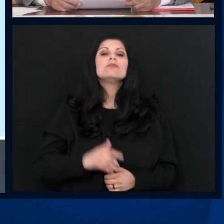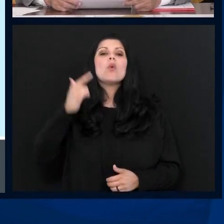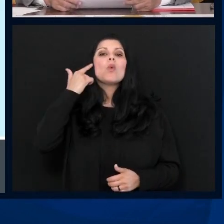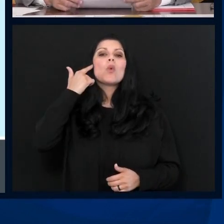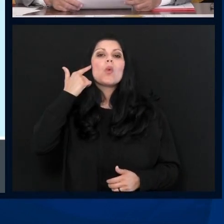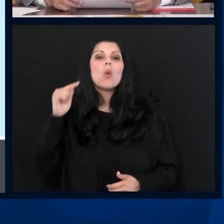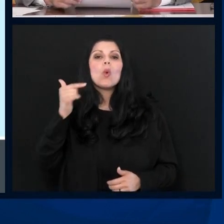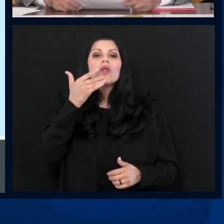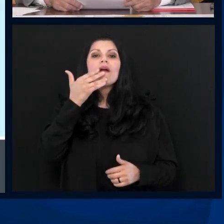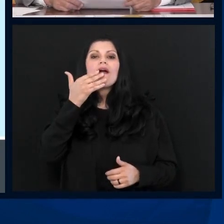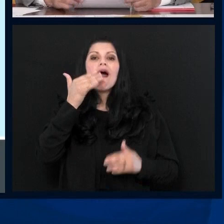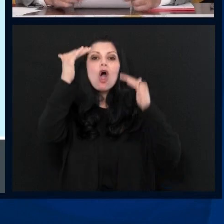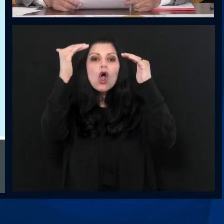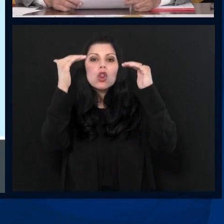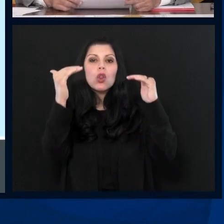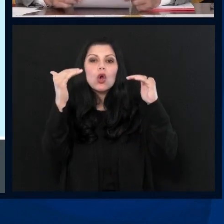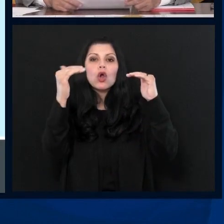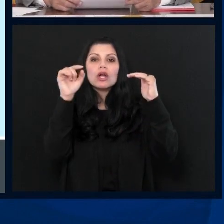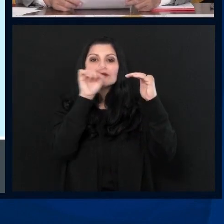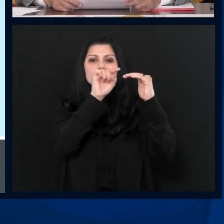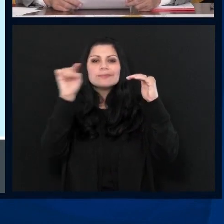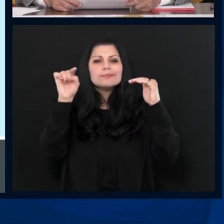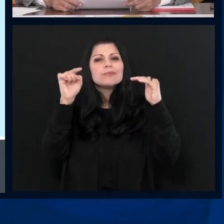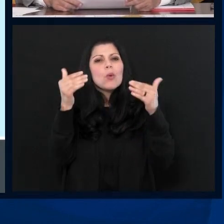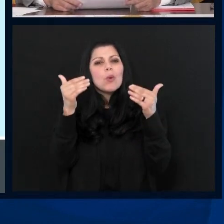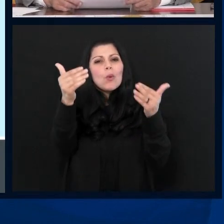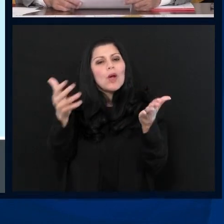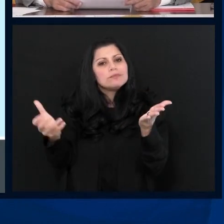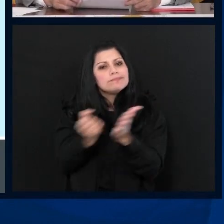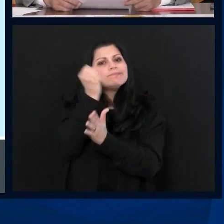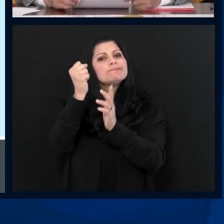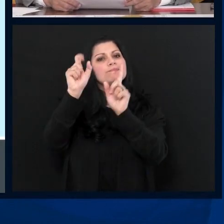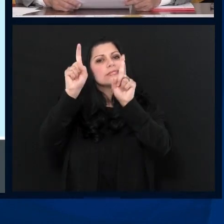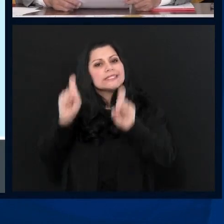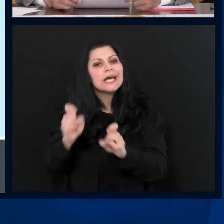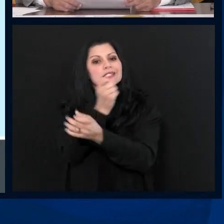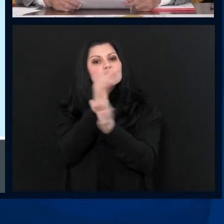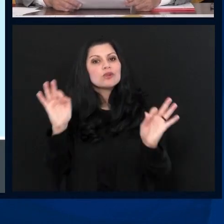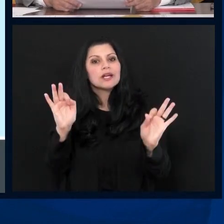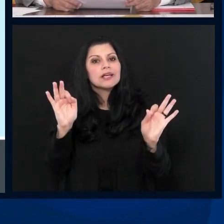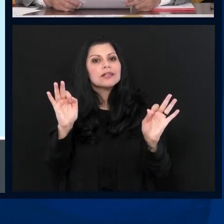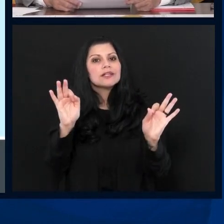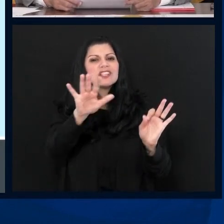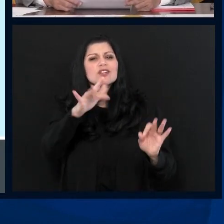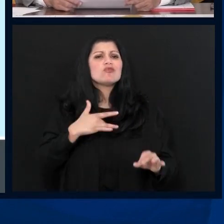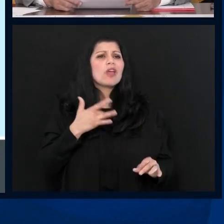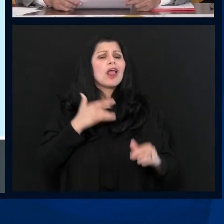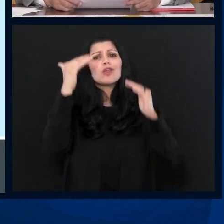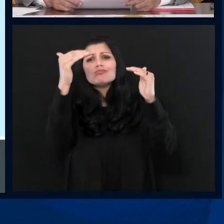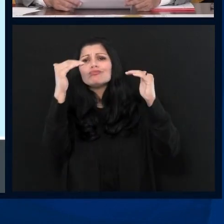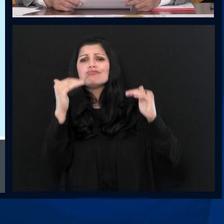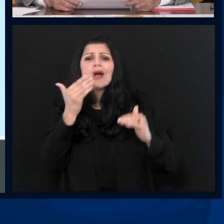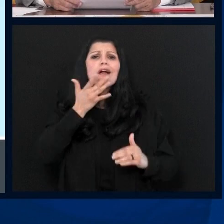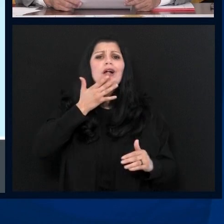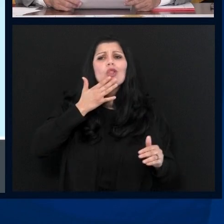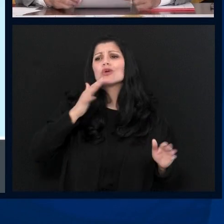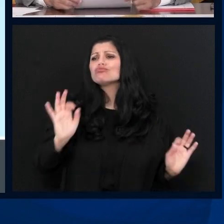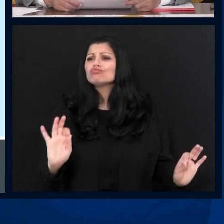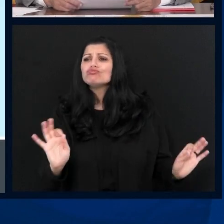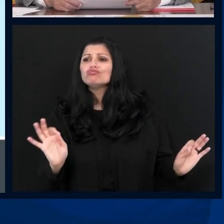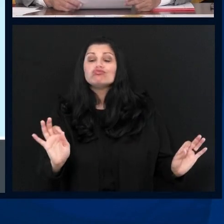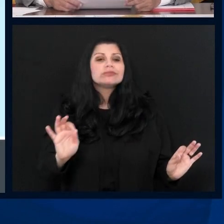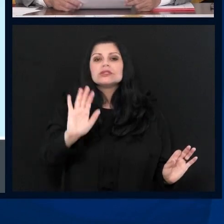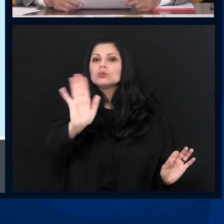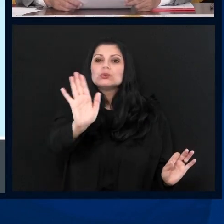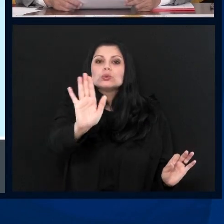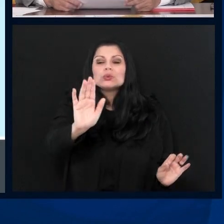gold, take advantage of the free testing. Don't drop your guard. And the first county I think of is